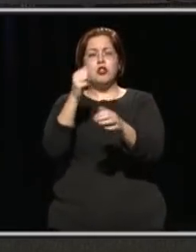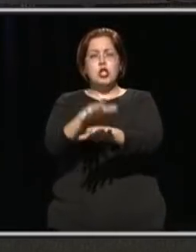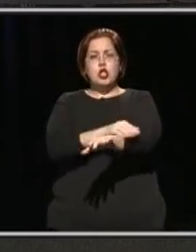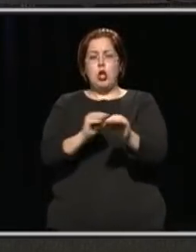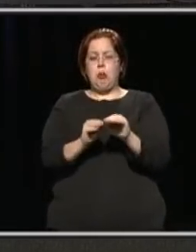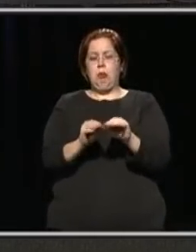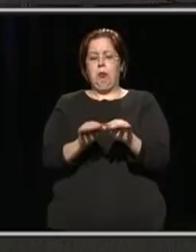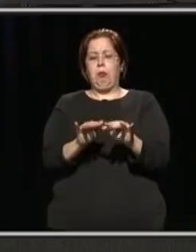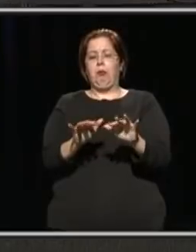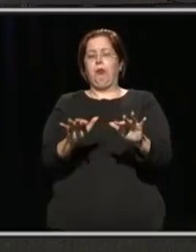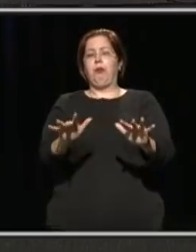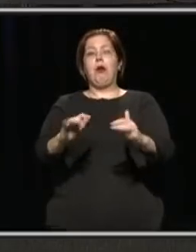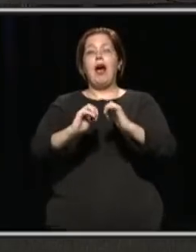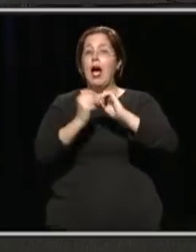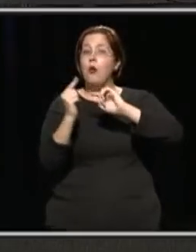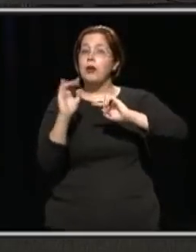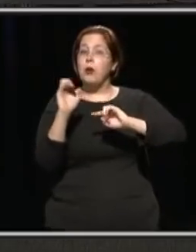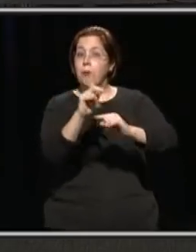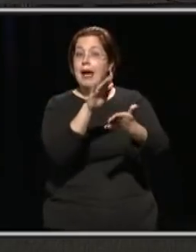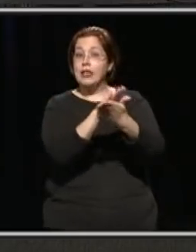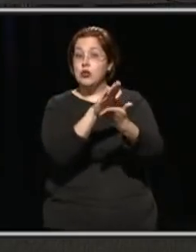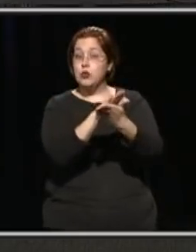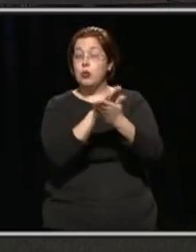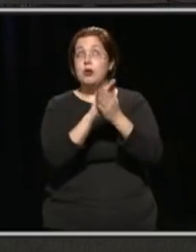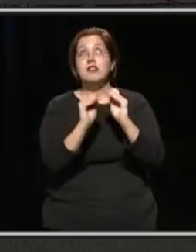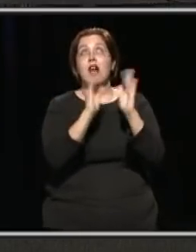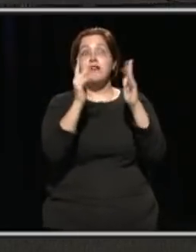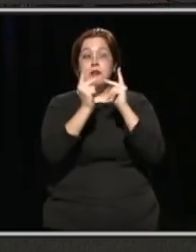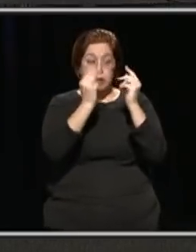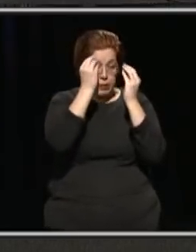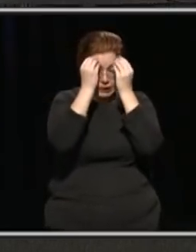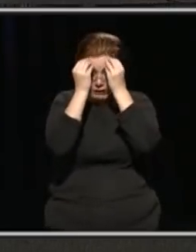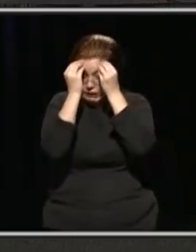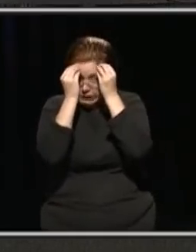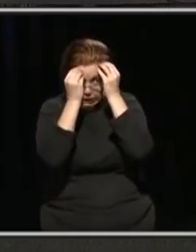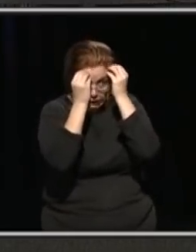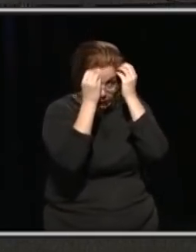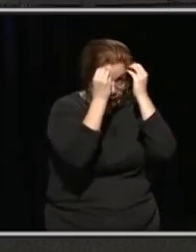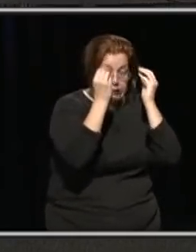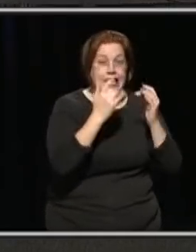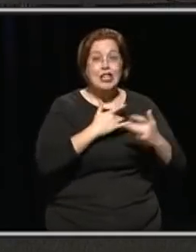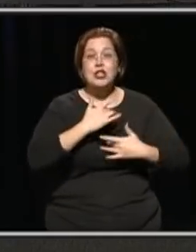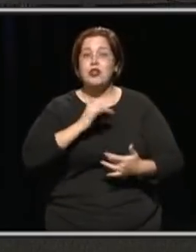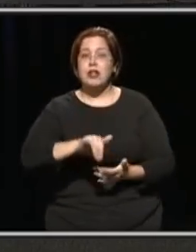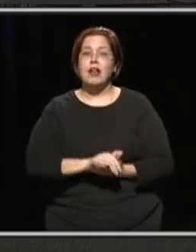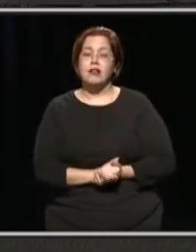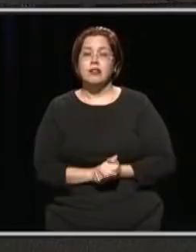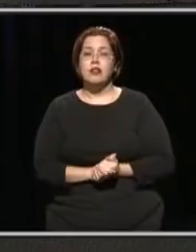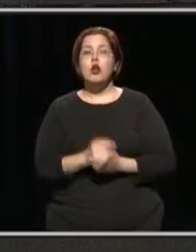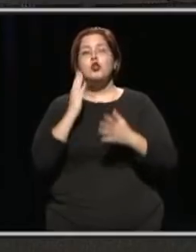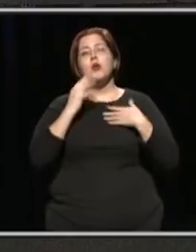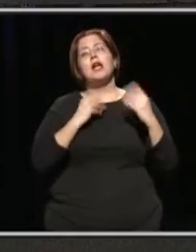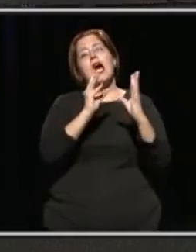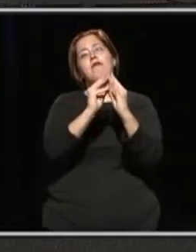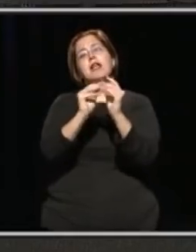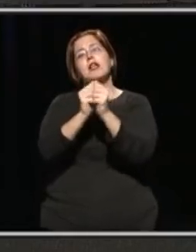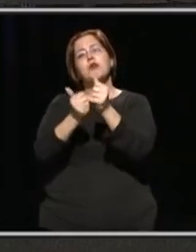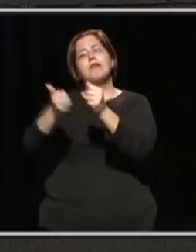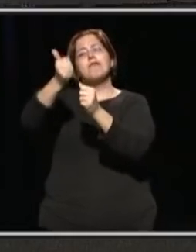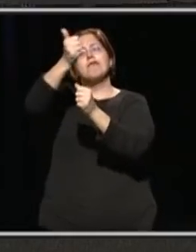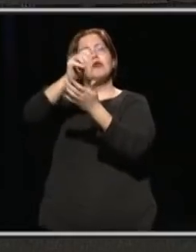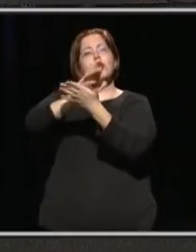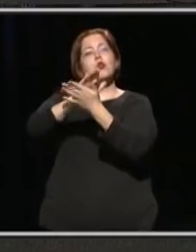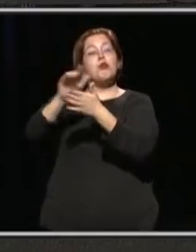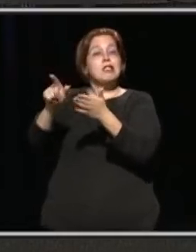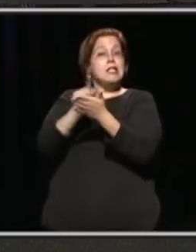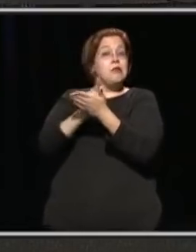virus, and how we get back to school is obviously on the minds of parents and our entire community. So we'll be meeting with superintendents this week